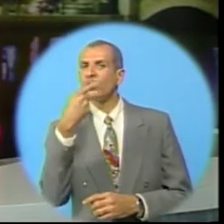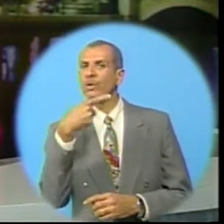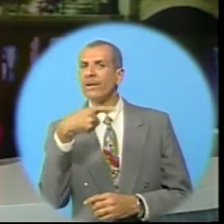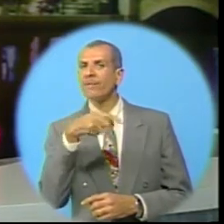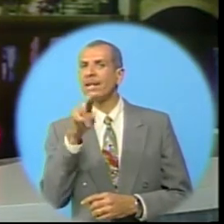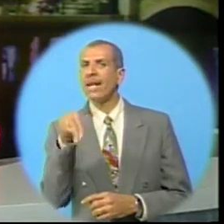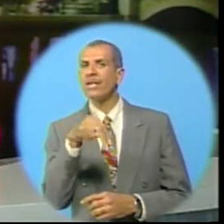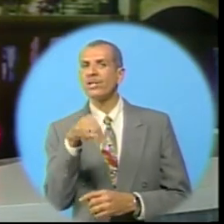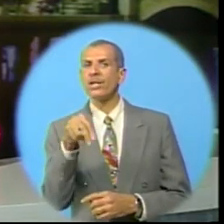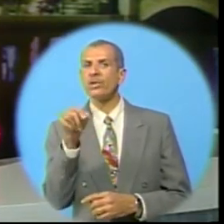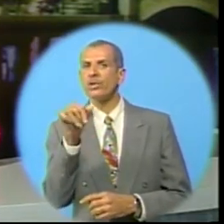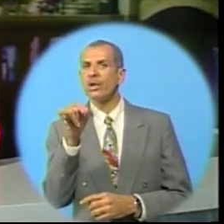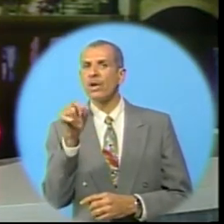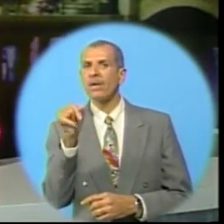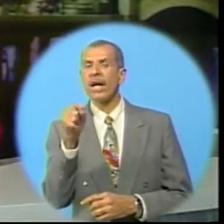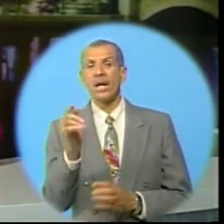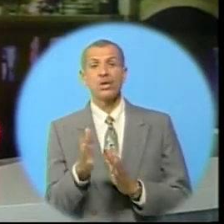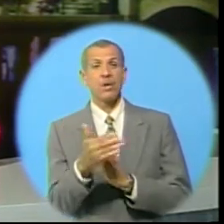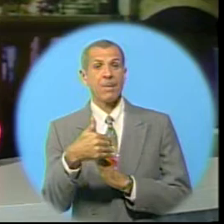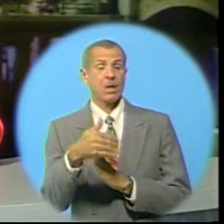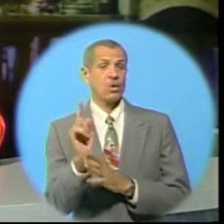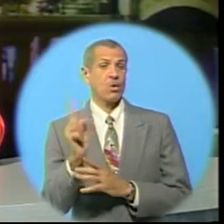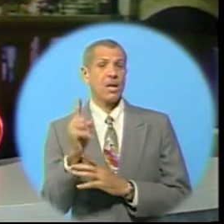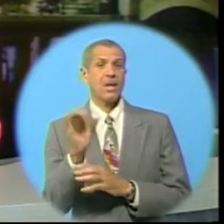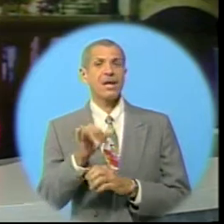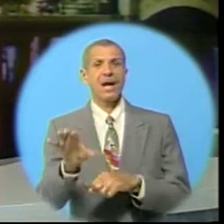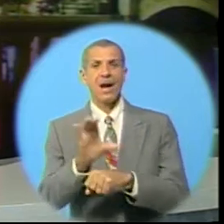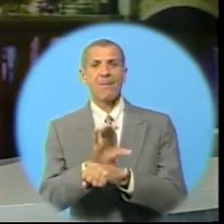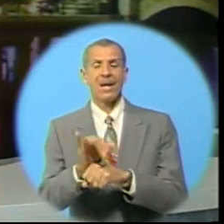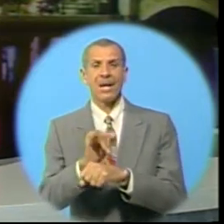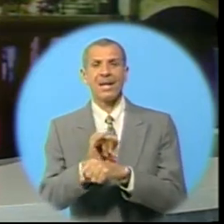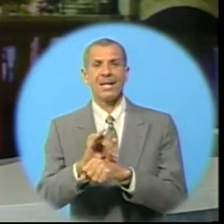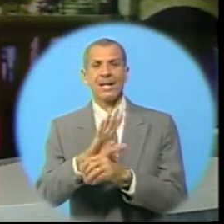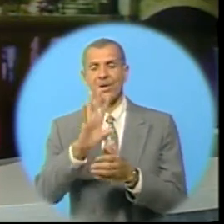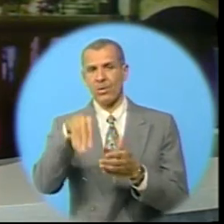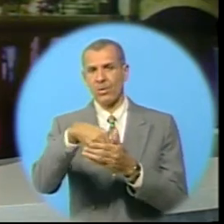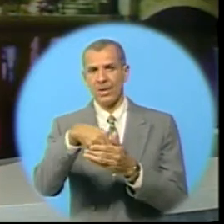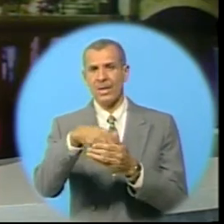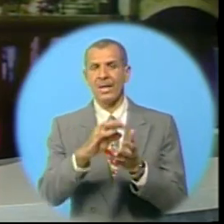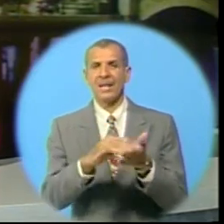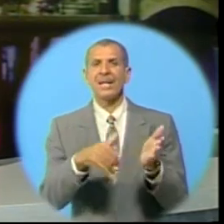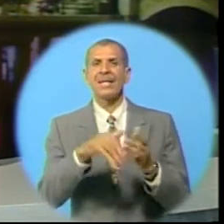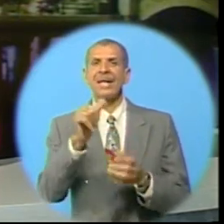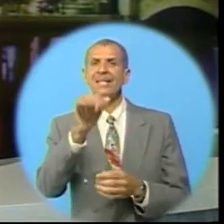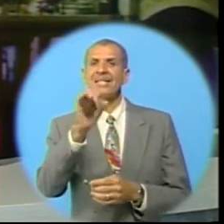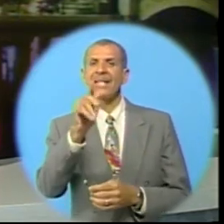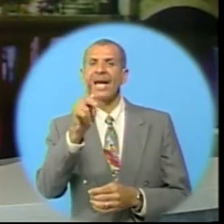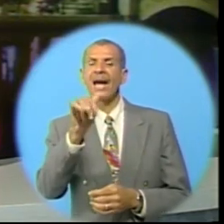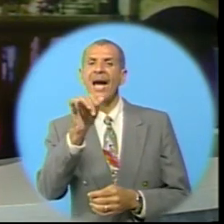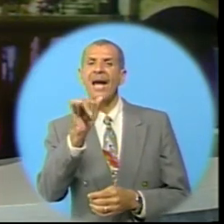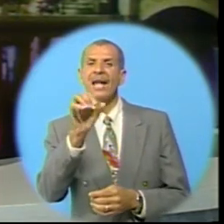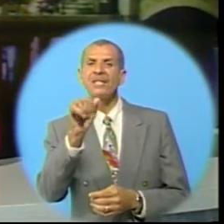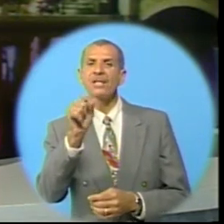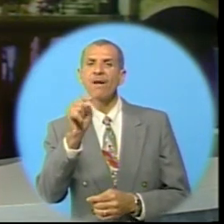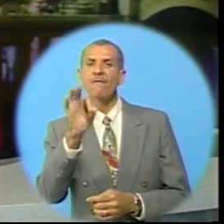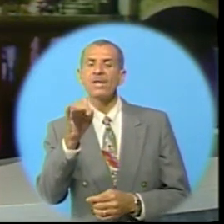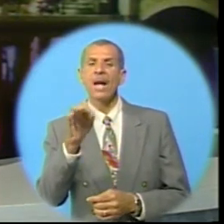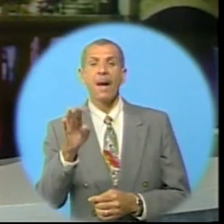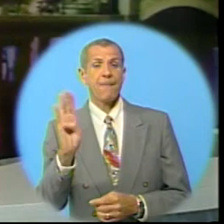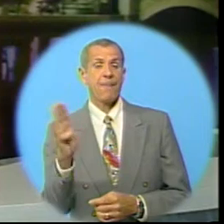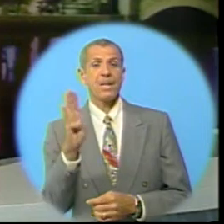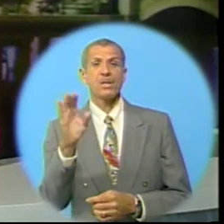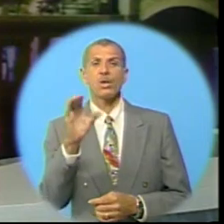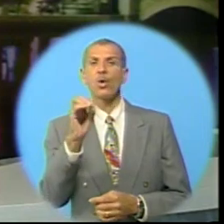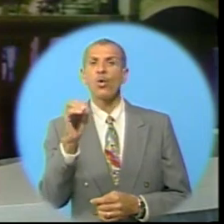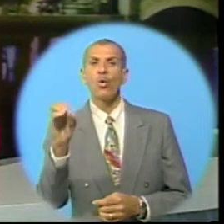Geographic. Jamaica is the only other Caribbean island included on the list. Its ackee and saltfish, as well as Barbados's cuckoo and flying fish,